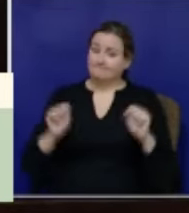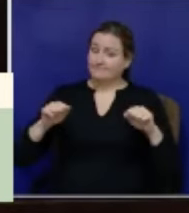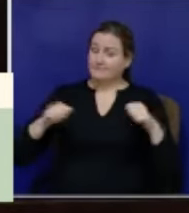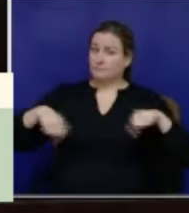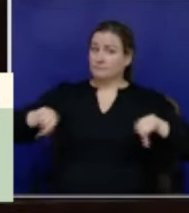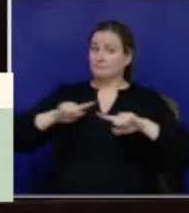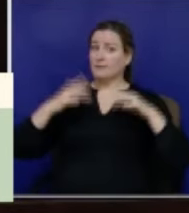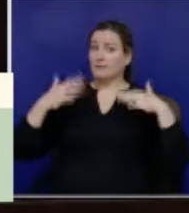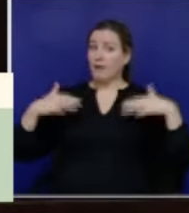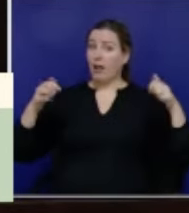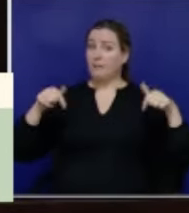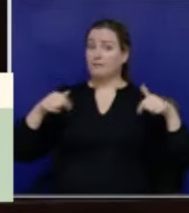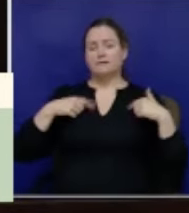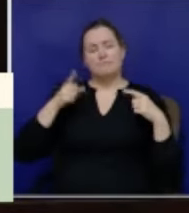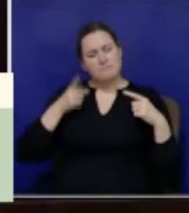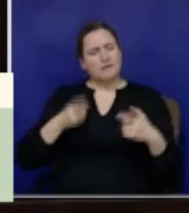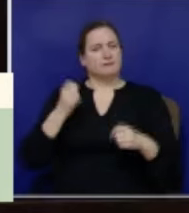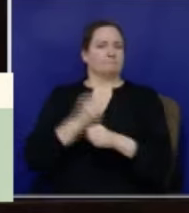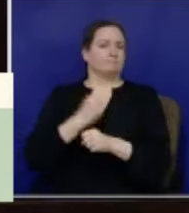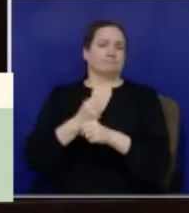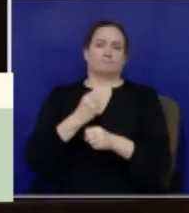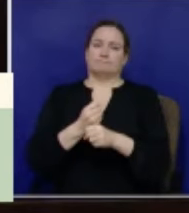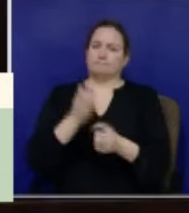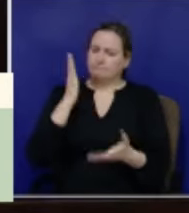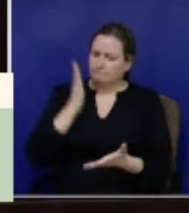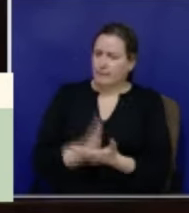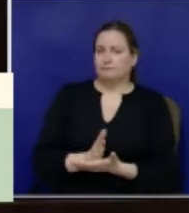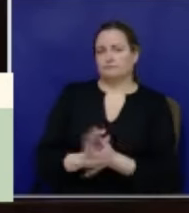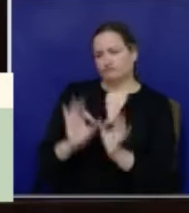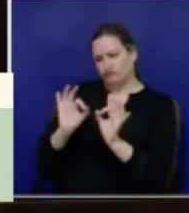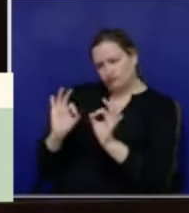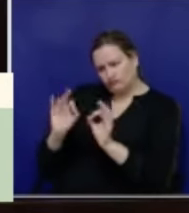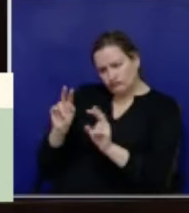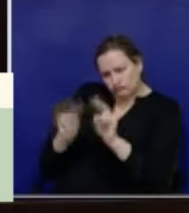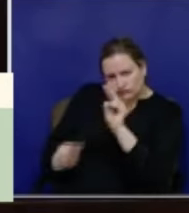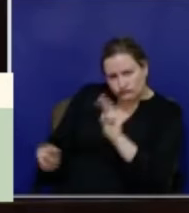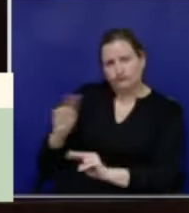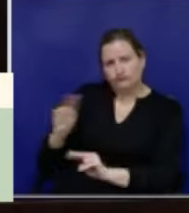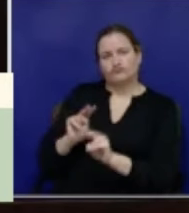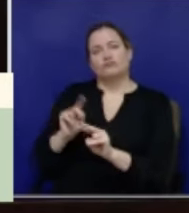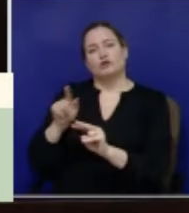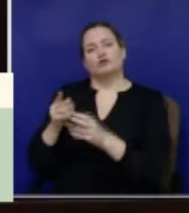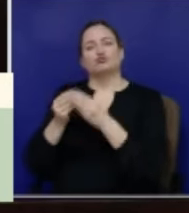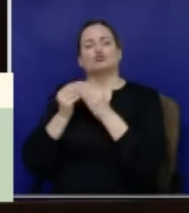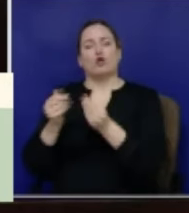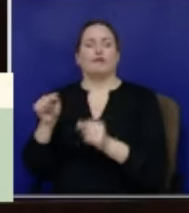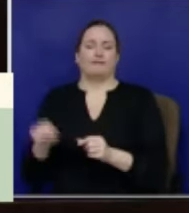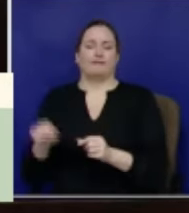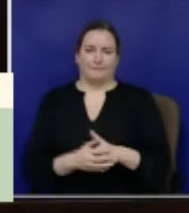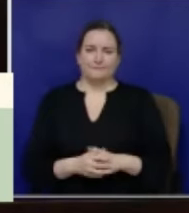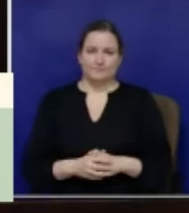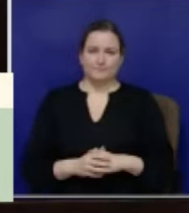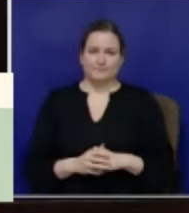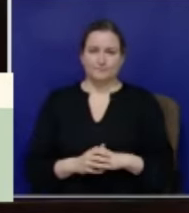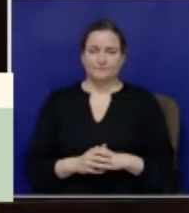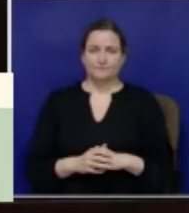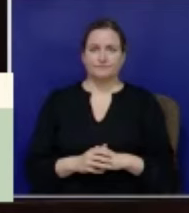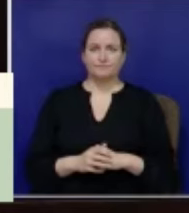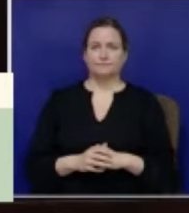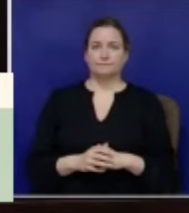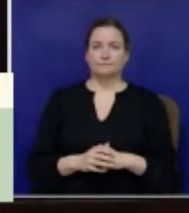we exercise sufficient and proper oversight to resolve those challenges.